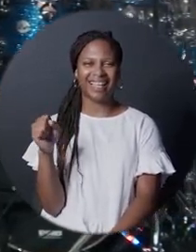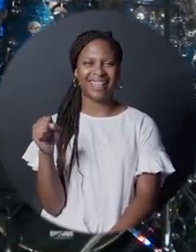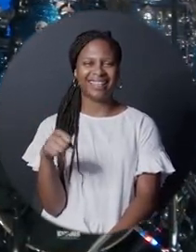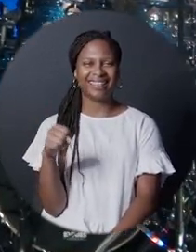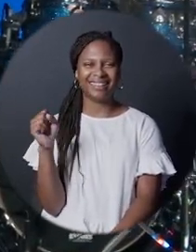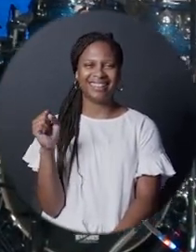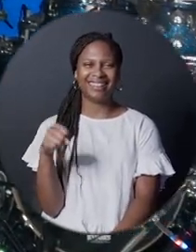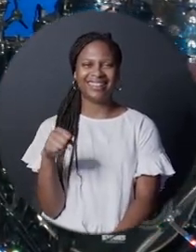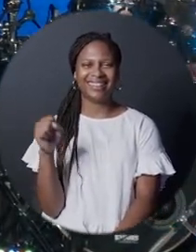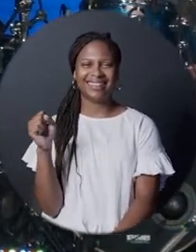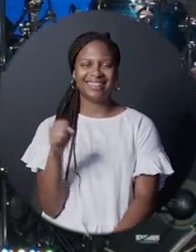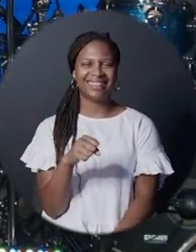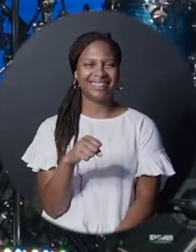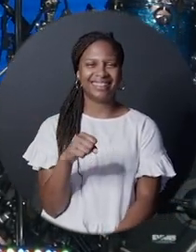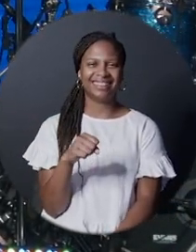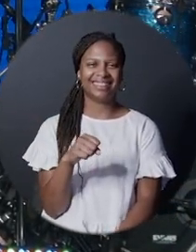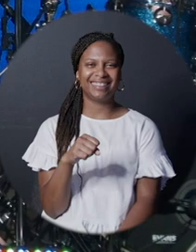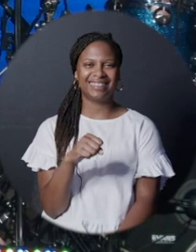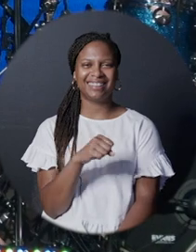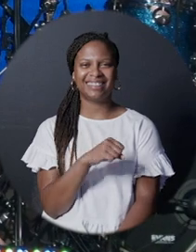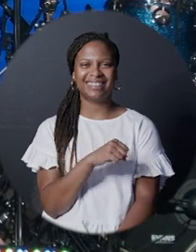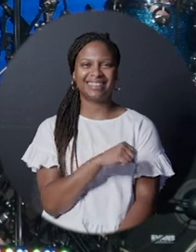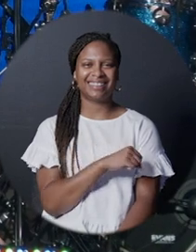Oh, oh yeah.